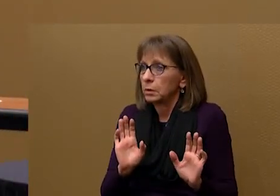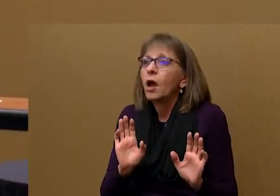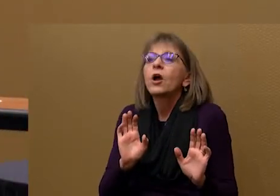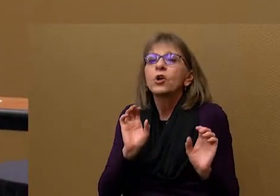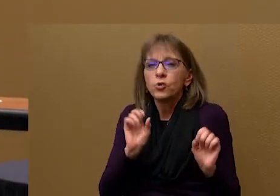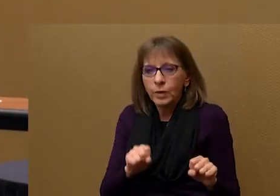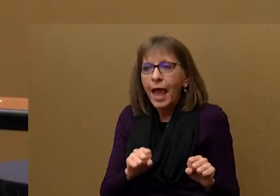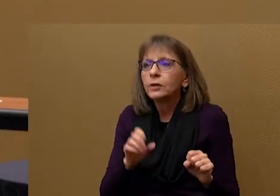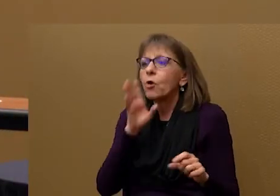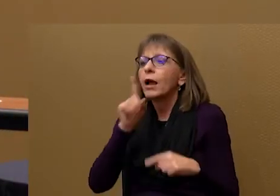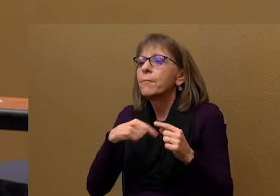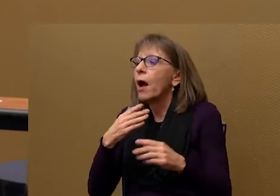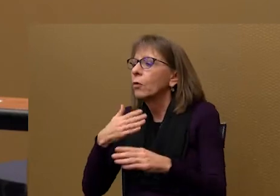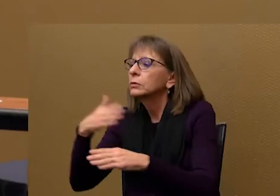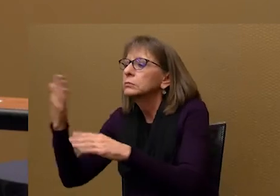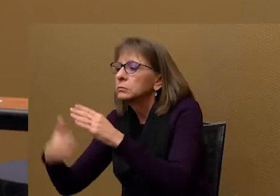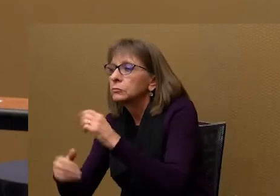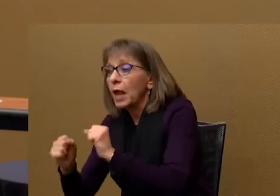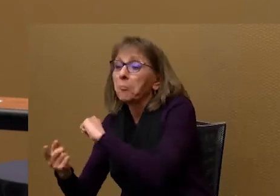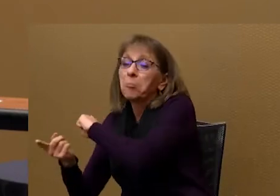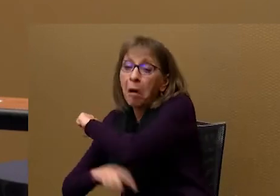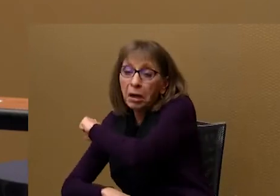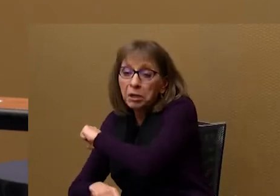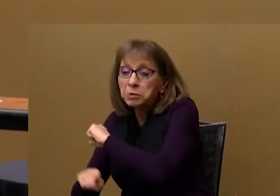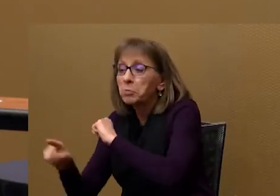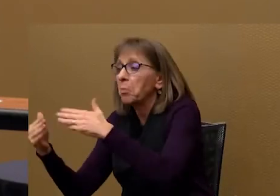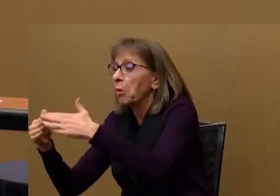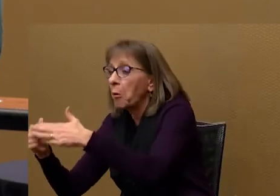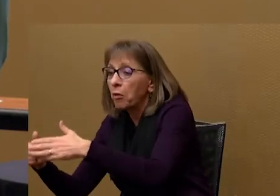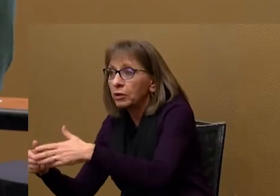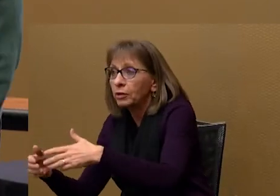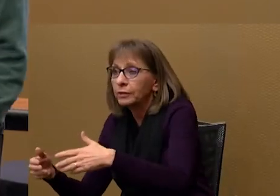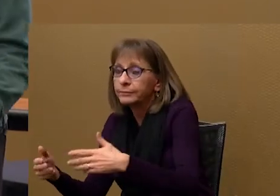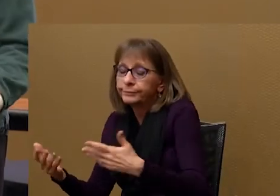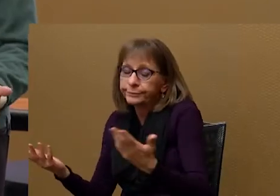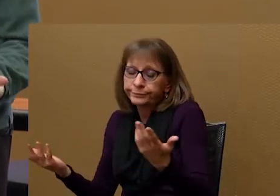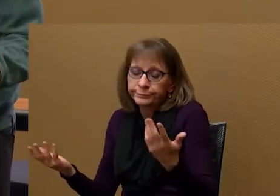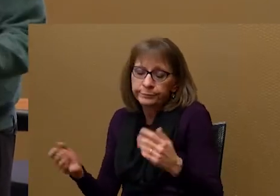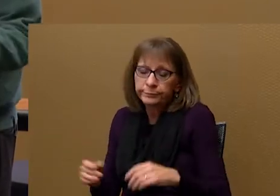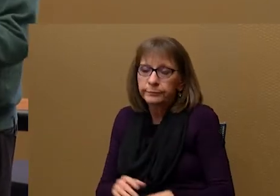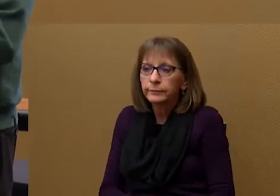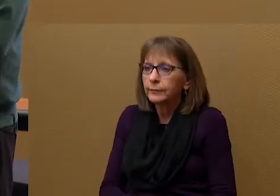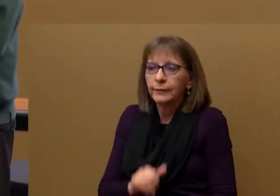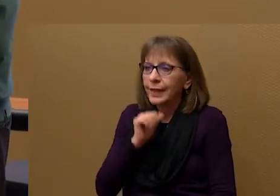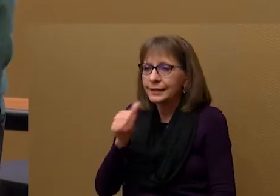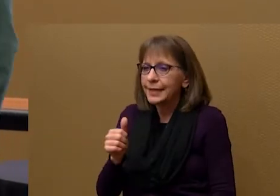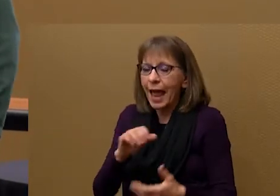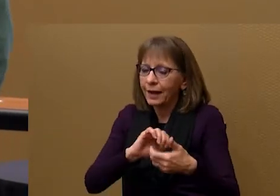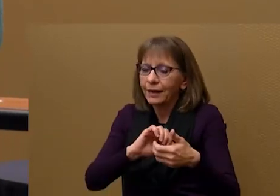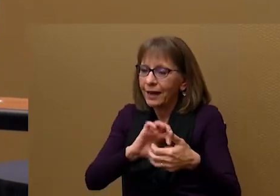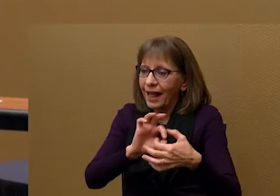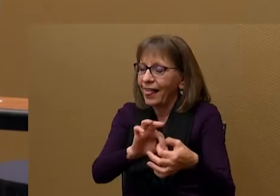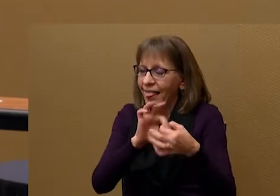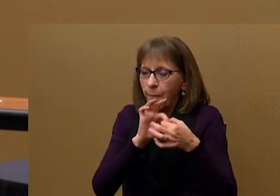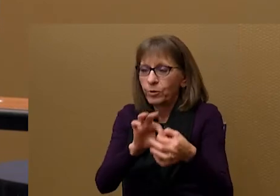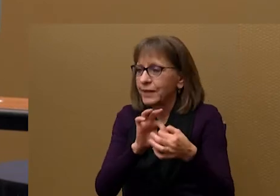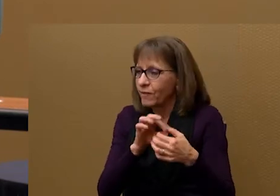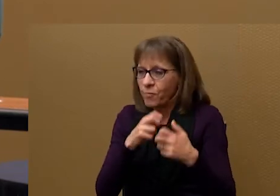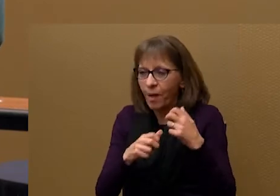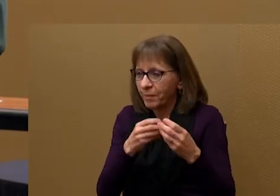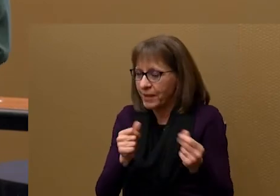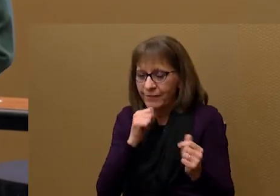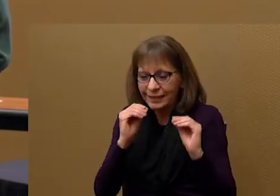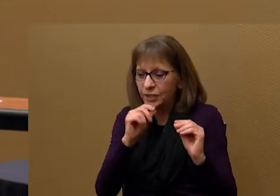consequences. You could punish the kid. You could put him in the corner or something like that. That's not collaborative problem solving. It's not teaching skills.